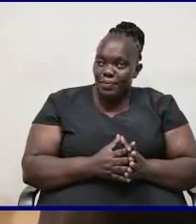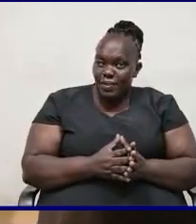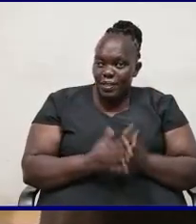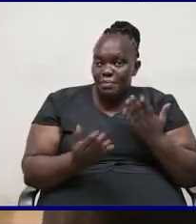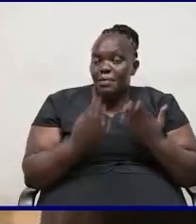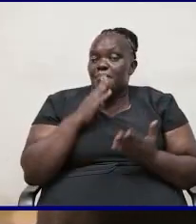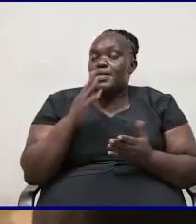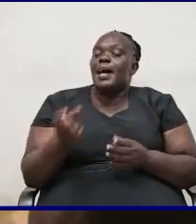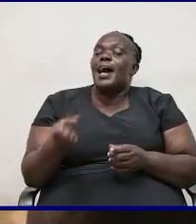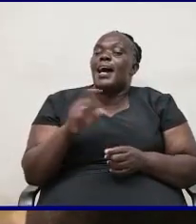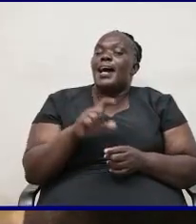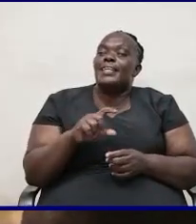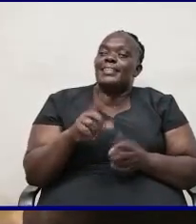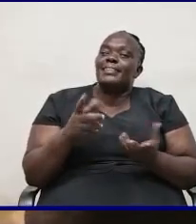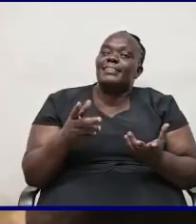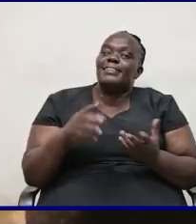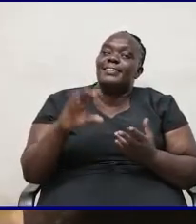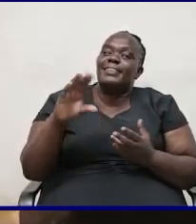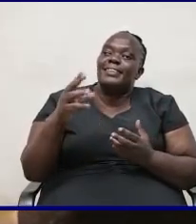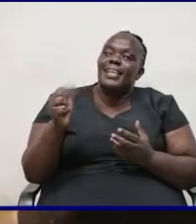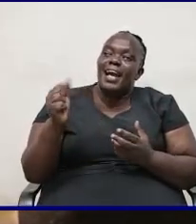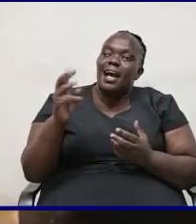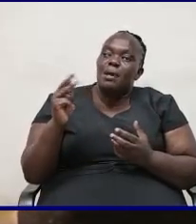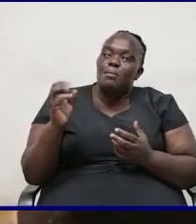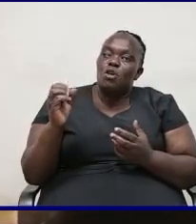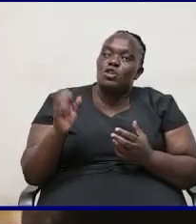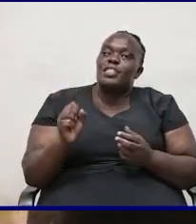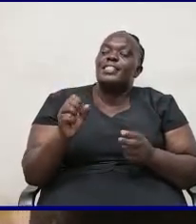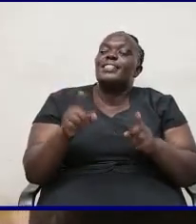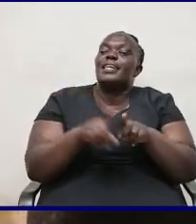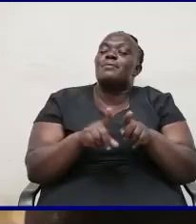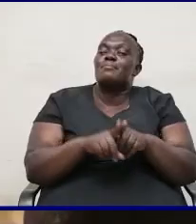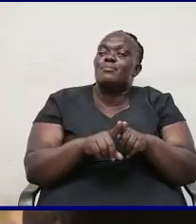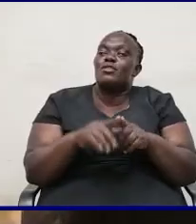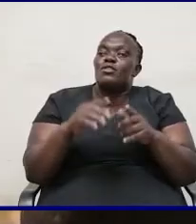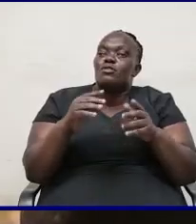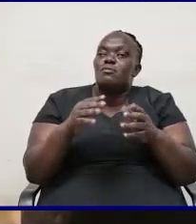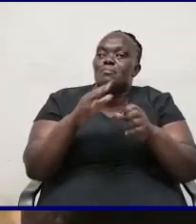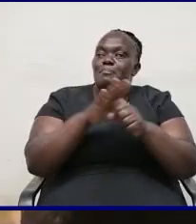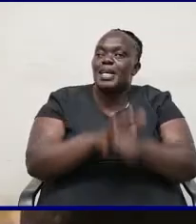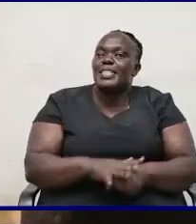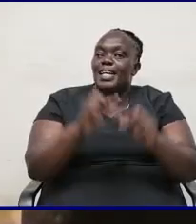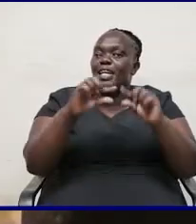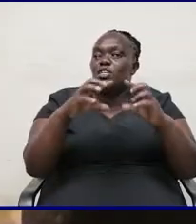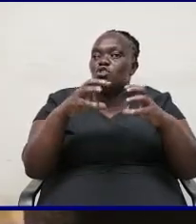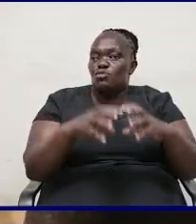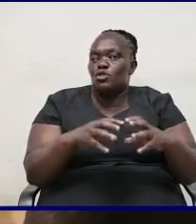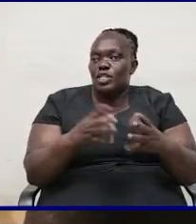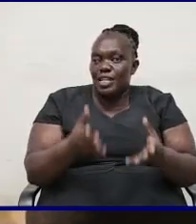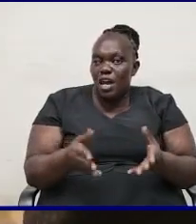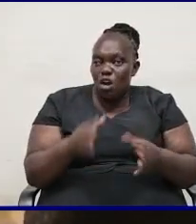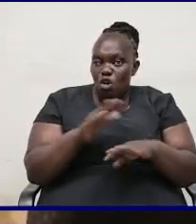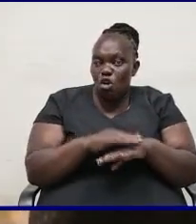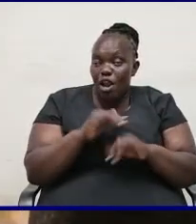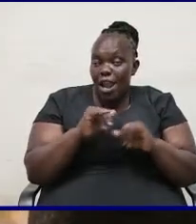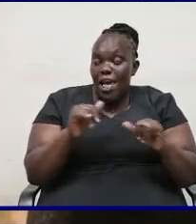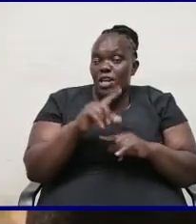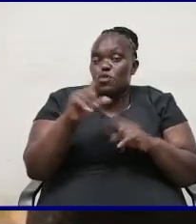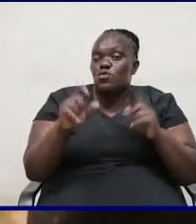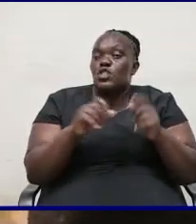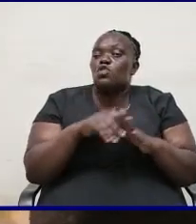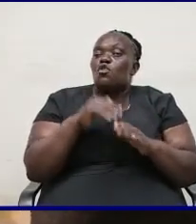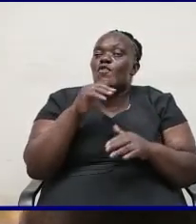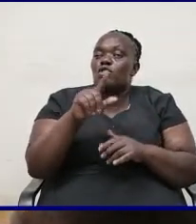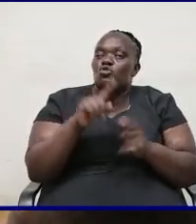also maybe I can add that the chambers and such marginalized communities and they maintain occupational. Now let's come to the online questions. Over to